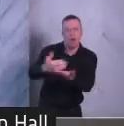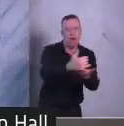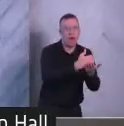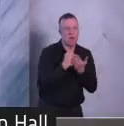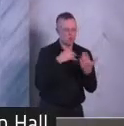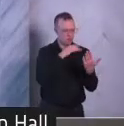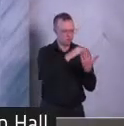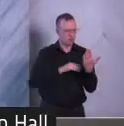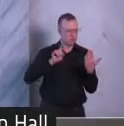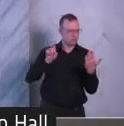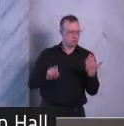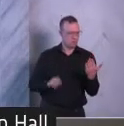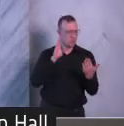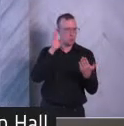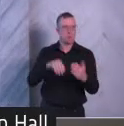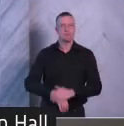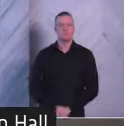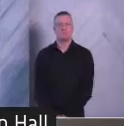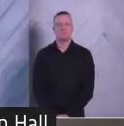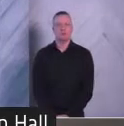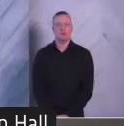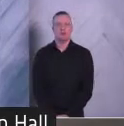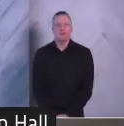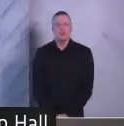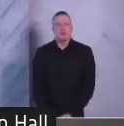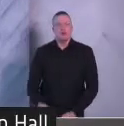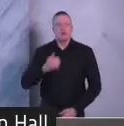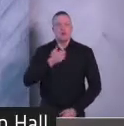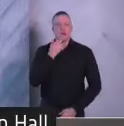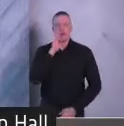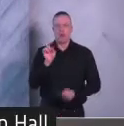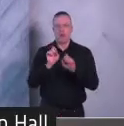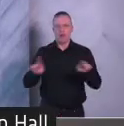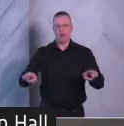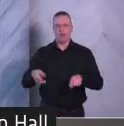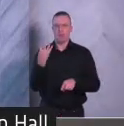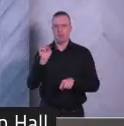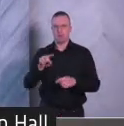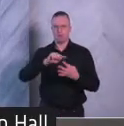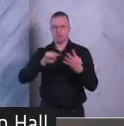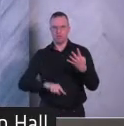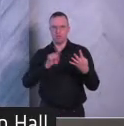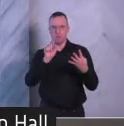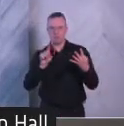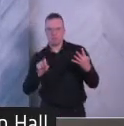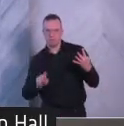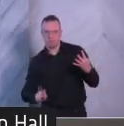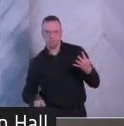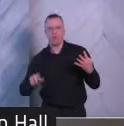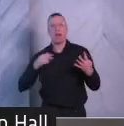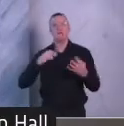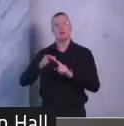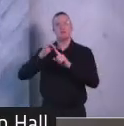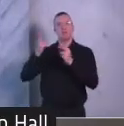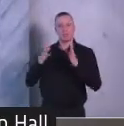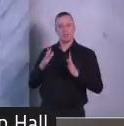address them as follows. Canadian Colors will ask 4 moderated questions to be delivered by our special guests, who I will